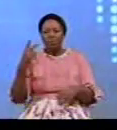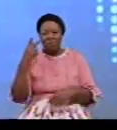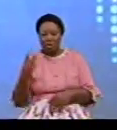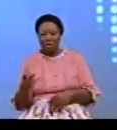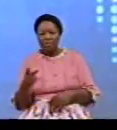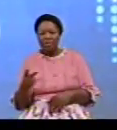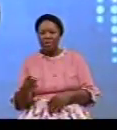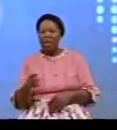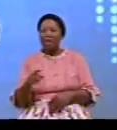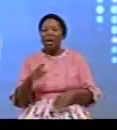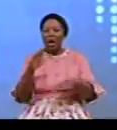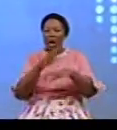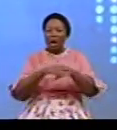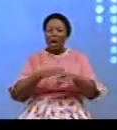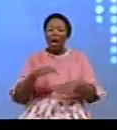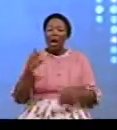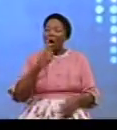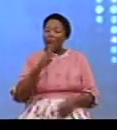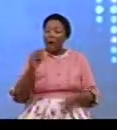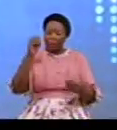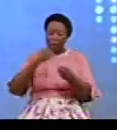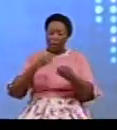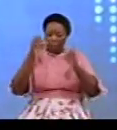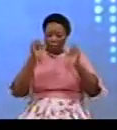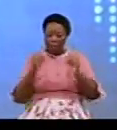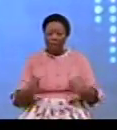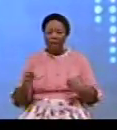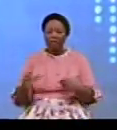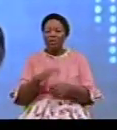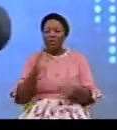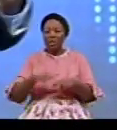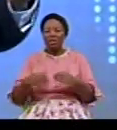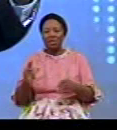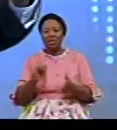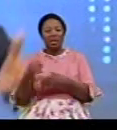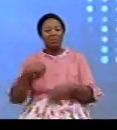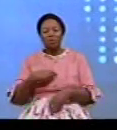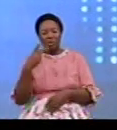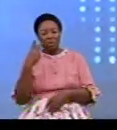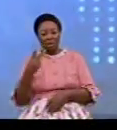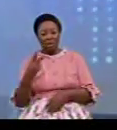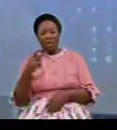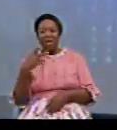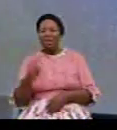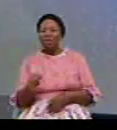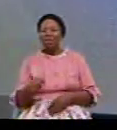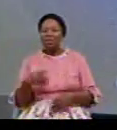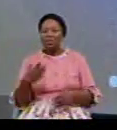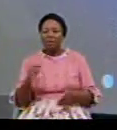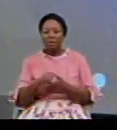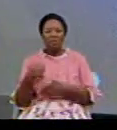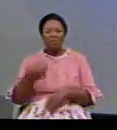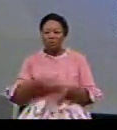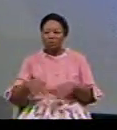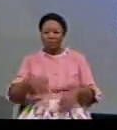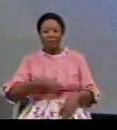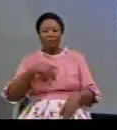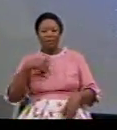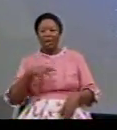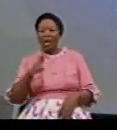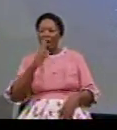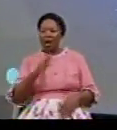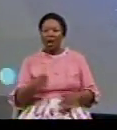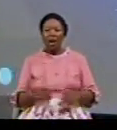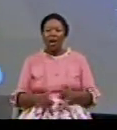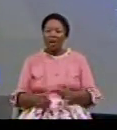will no more go into all those heathen things, evil things,